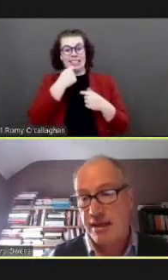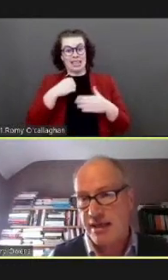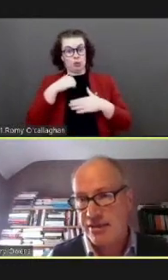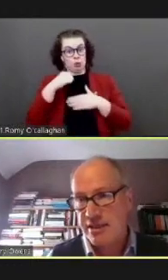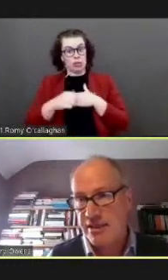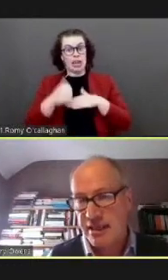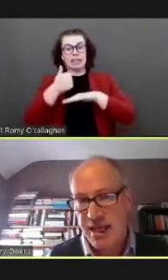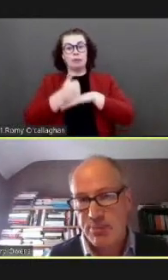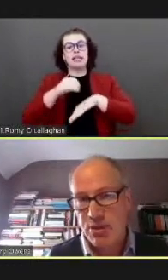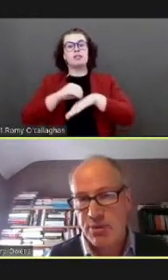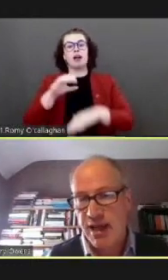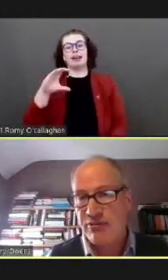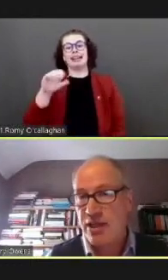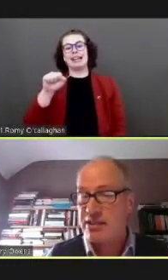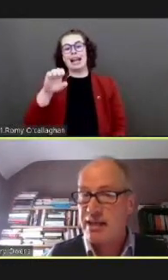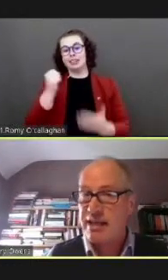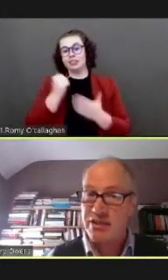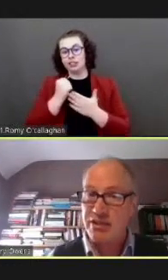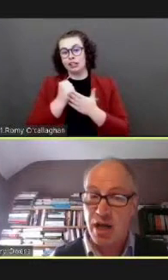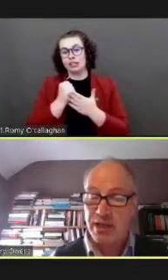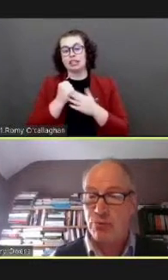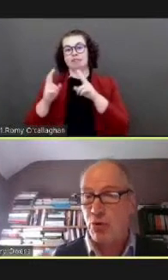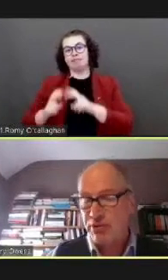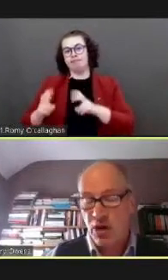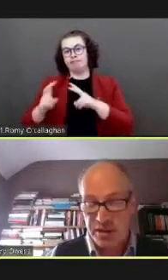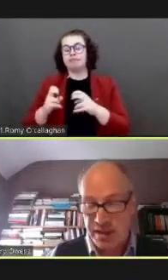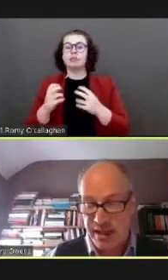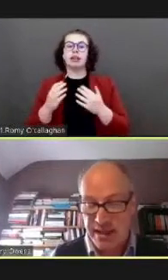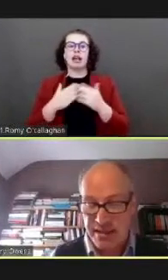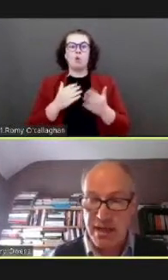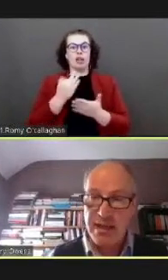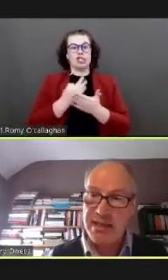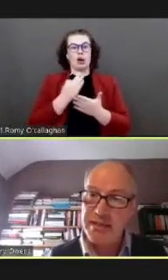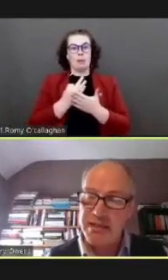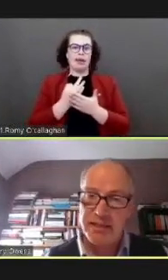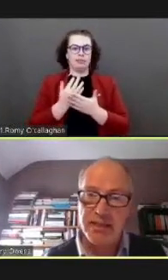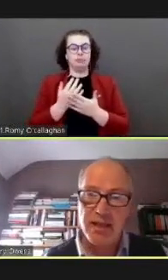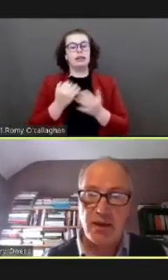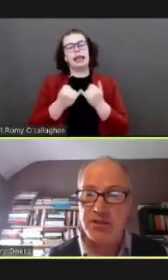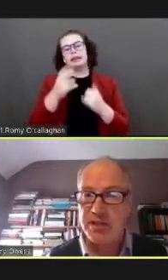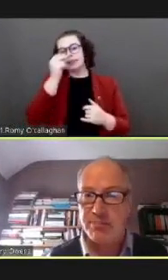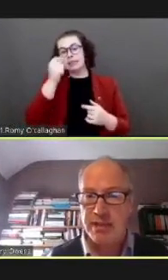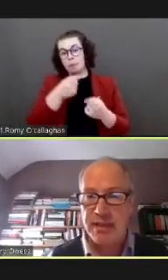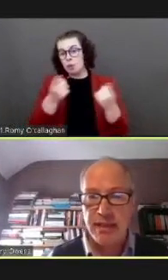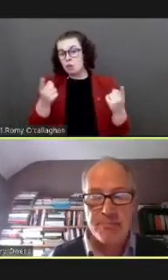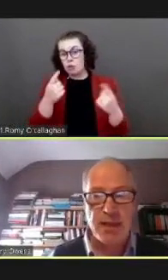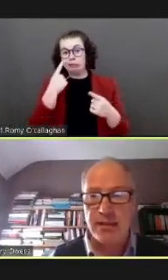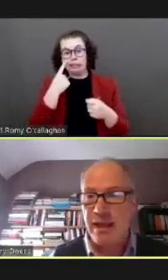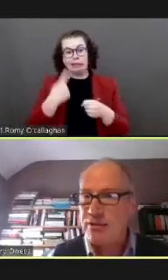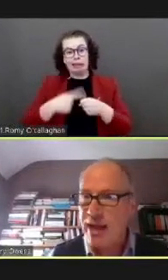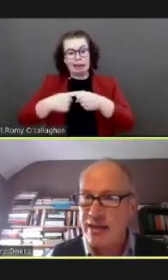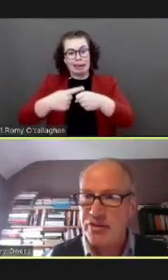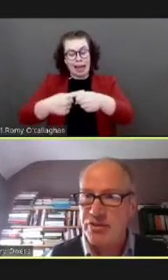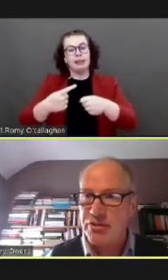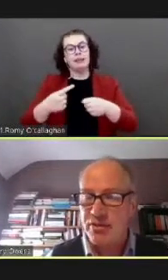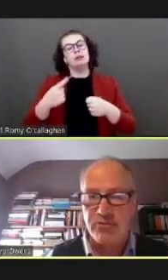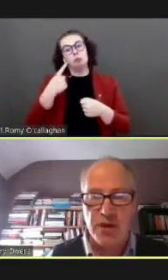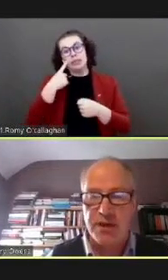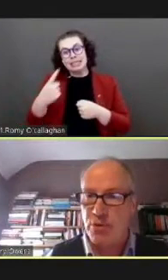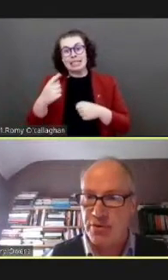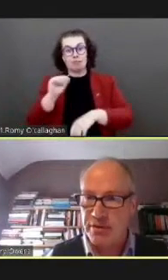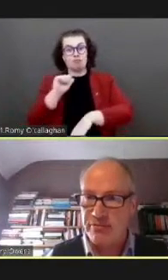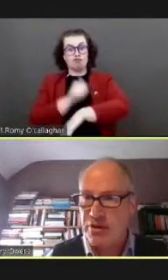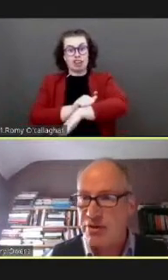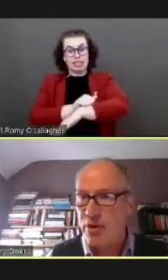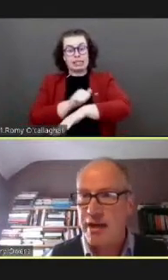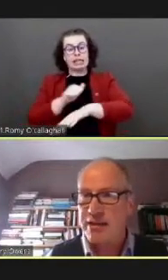on case studies, examples we have, because it is common. And what we heard today is the incidence of disability, mental health, any issues is